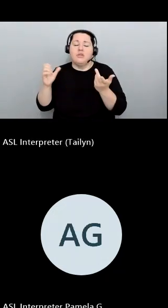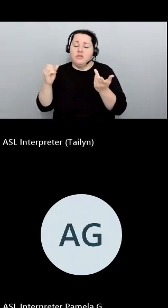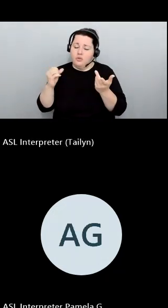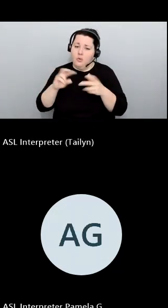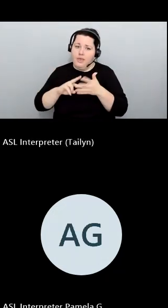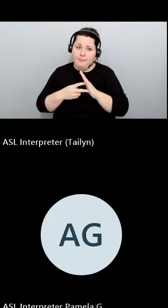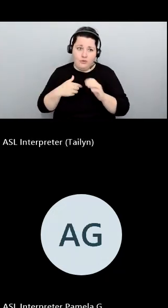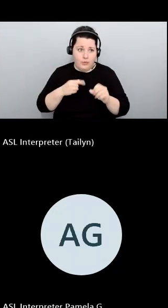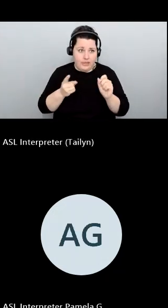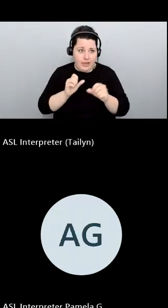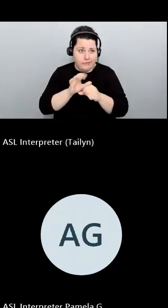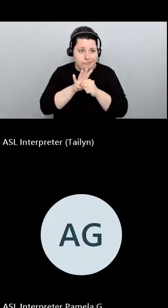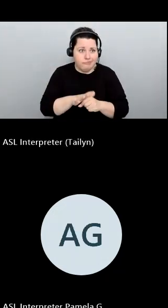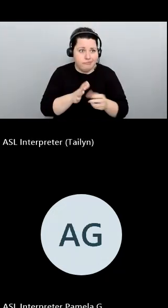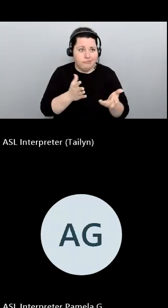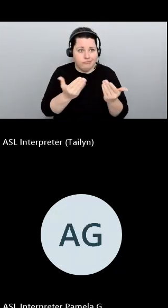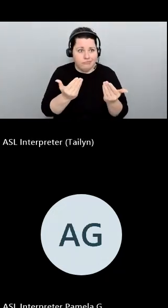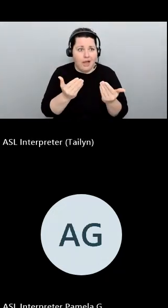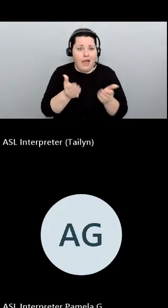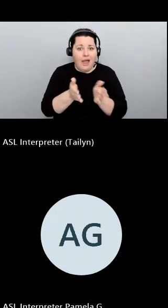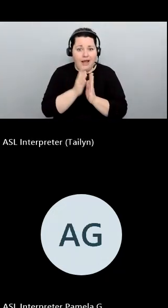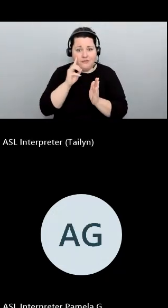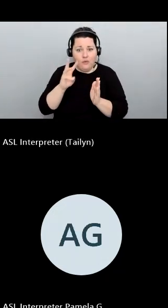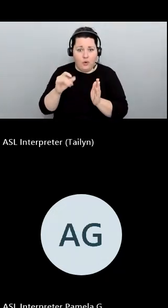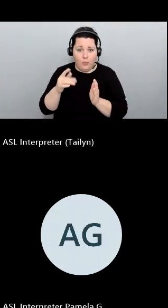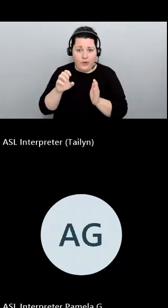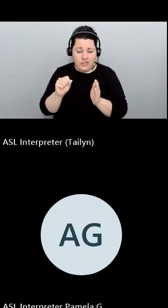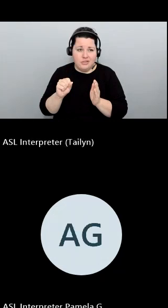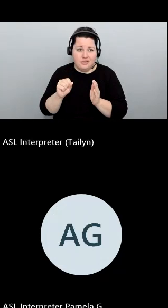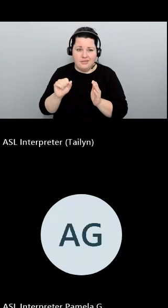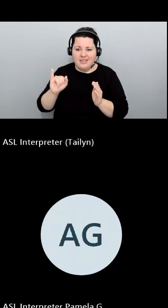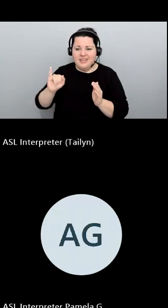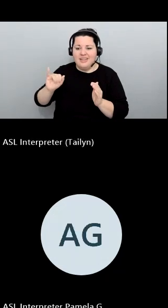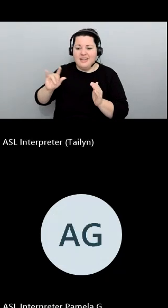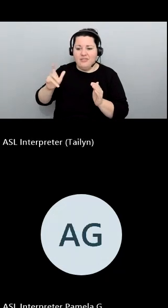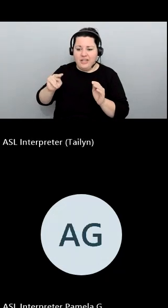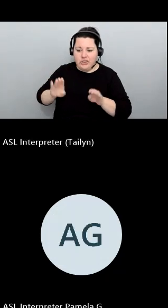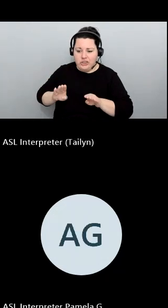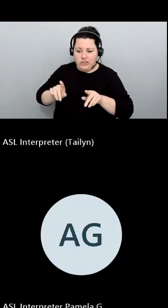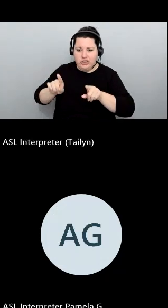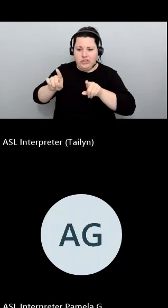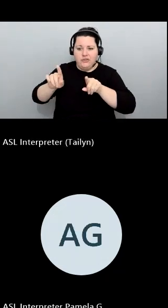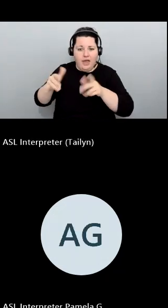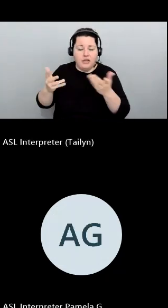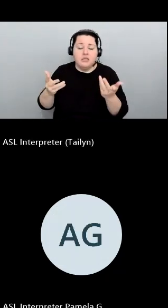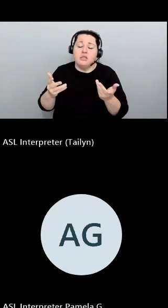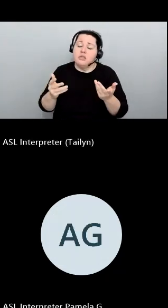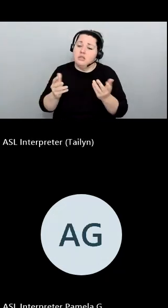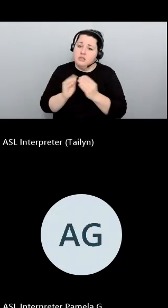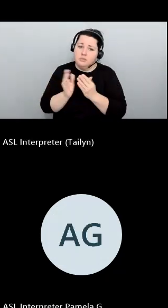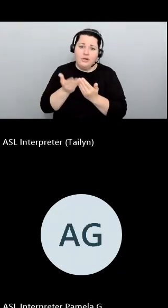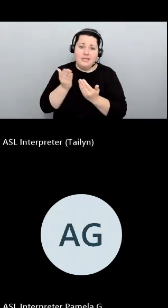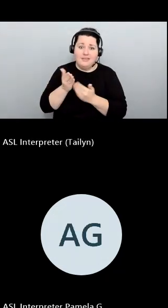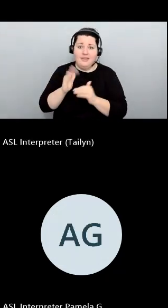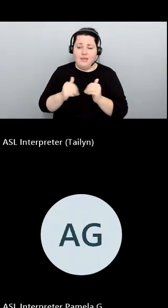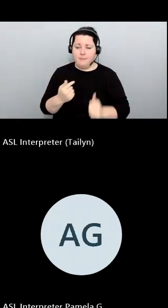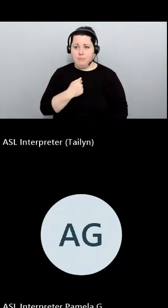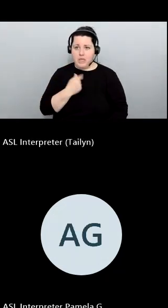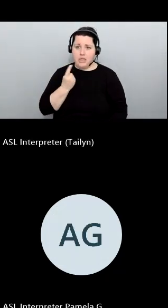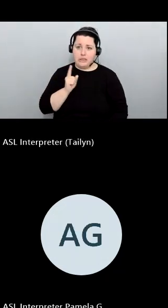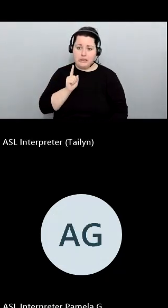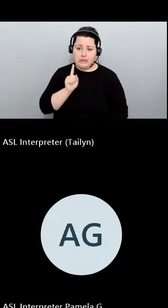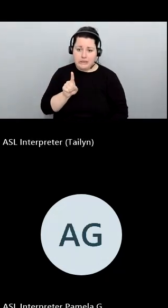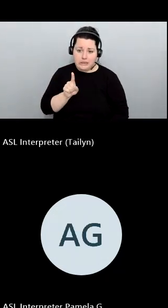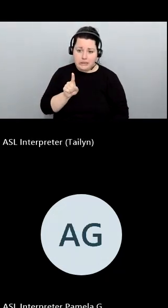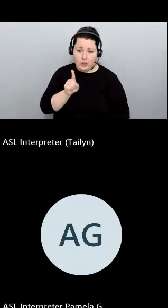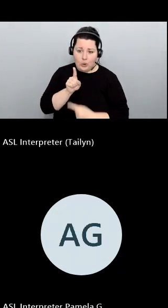to ask for wages that keep pace for inflation, with inflation, for example, it's much easier than me going to my boss and being